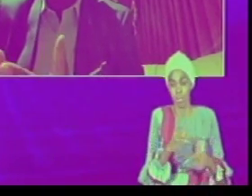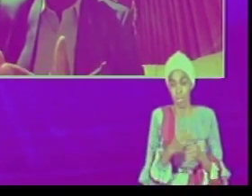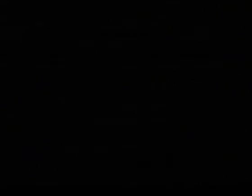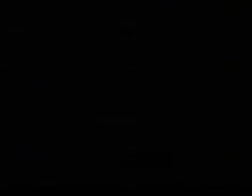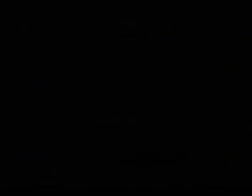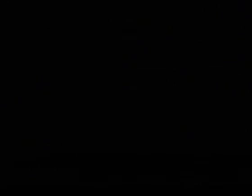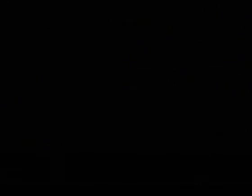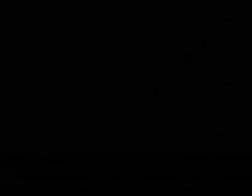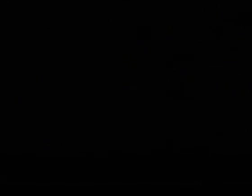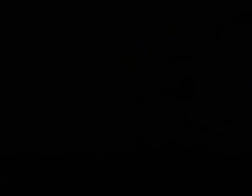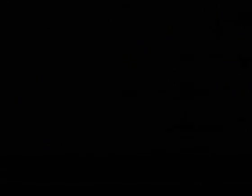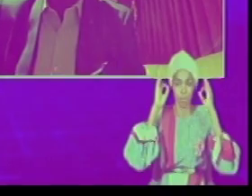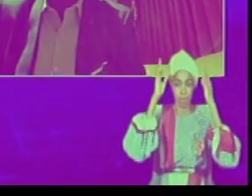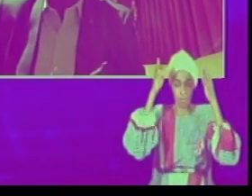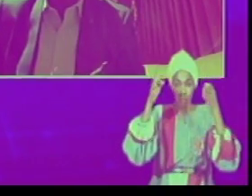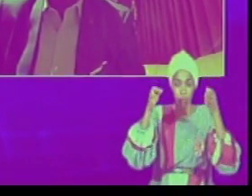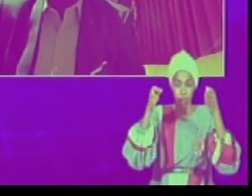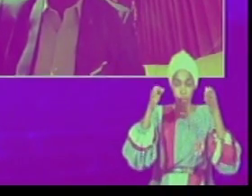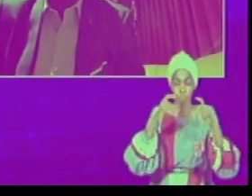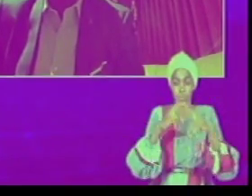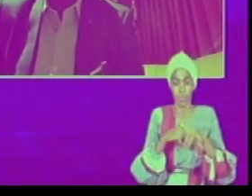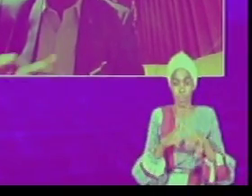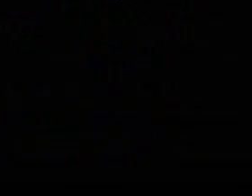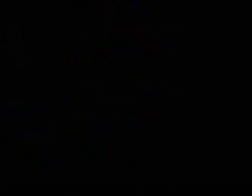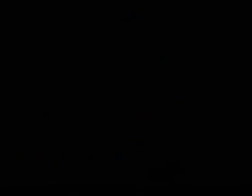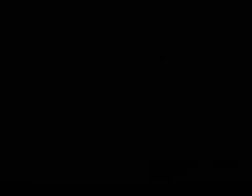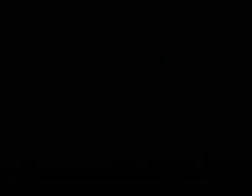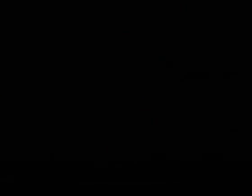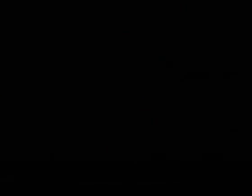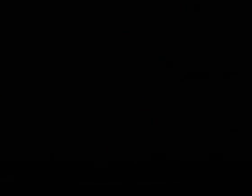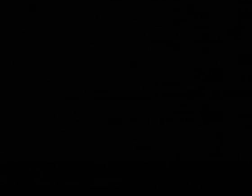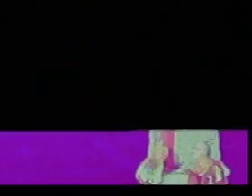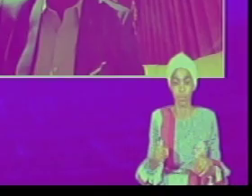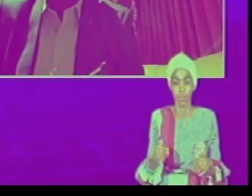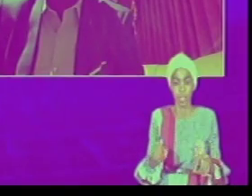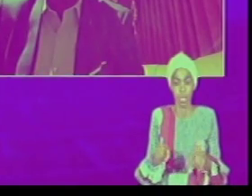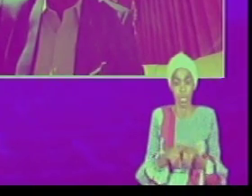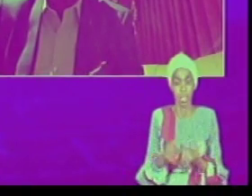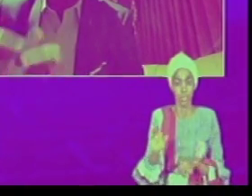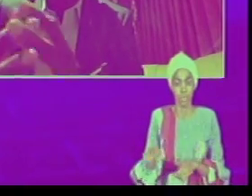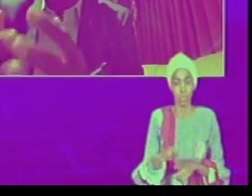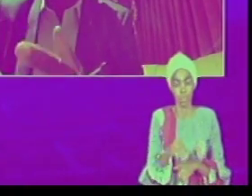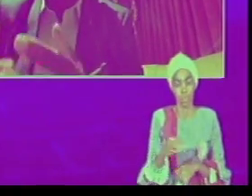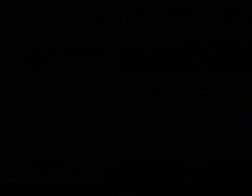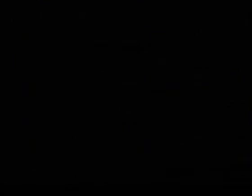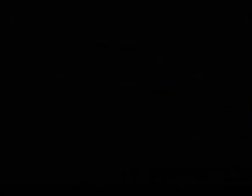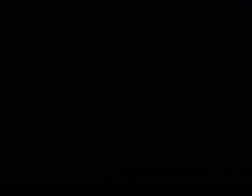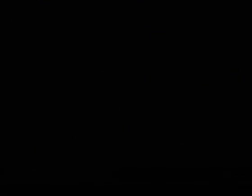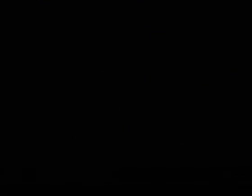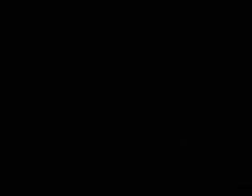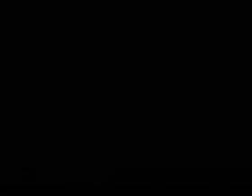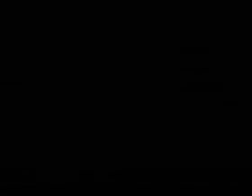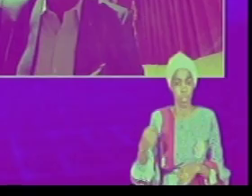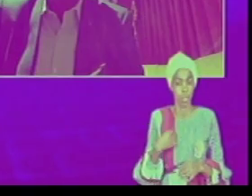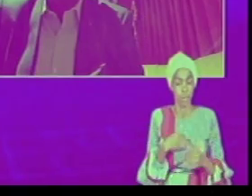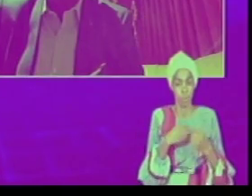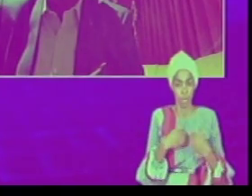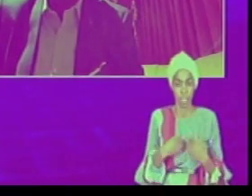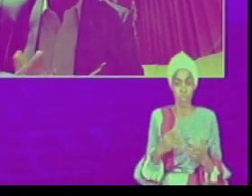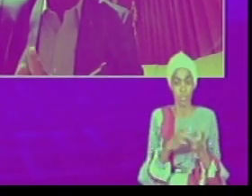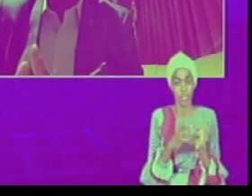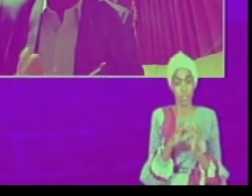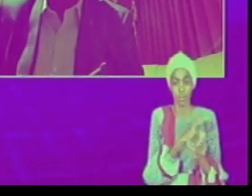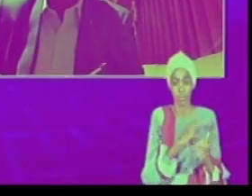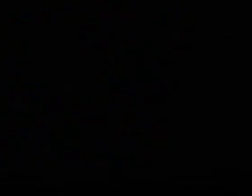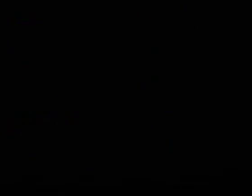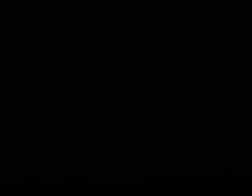But my compensation is that as children of God, we have Christ as our model.